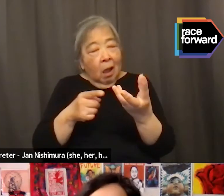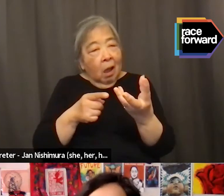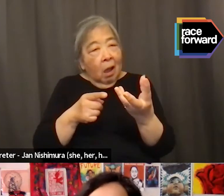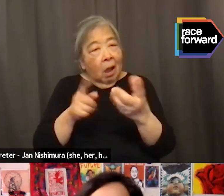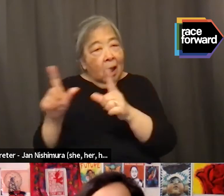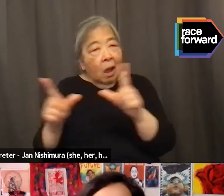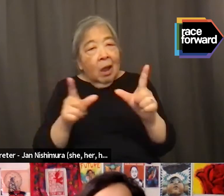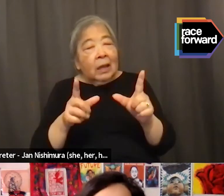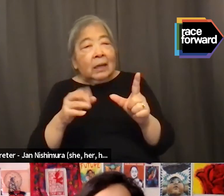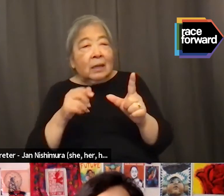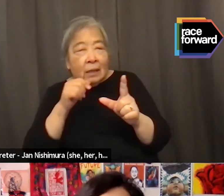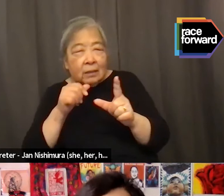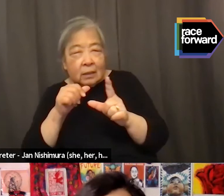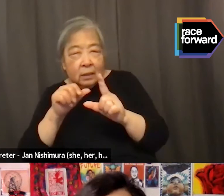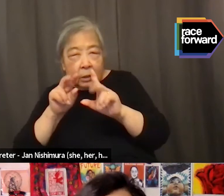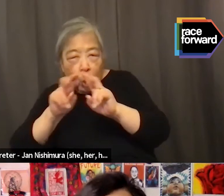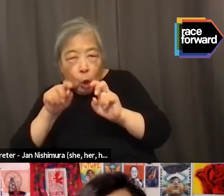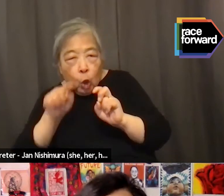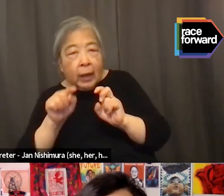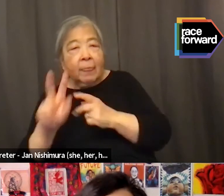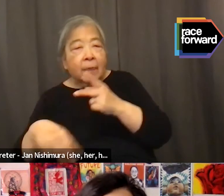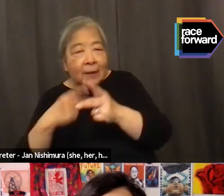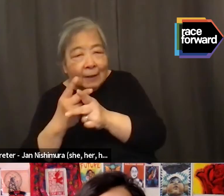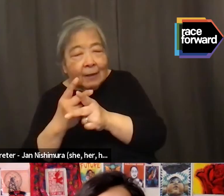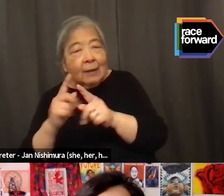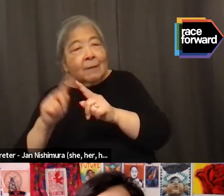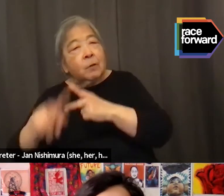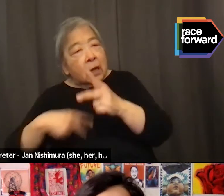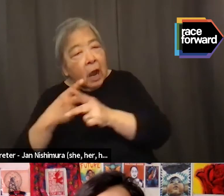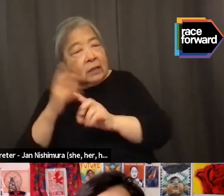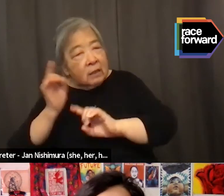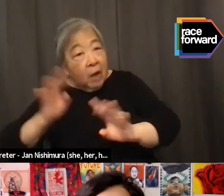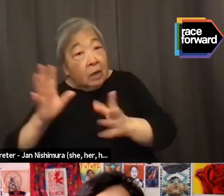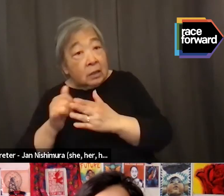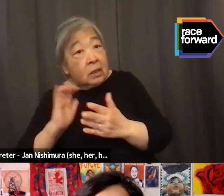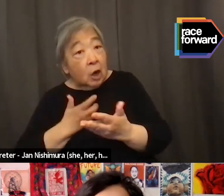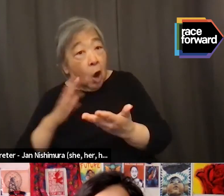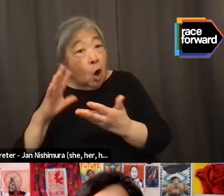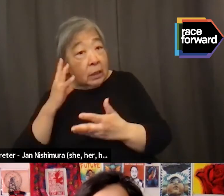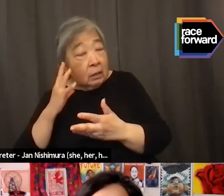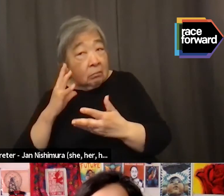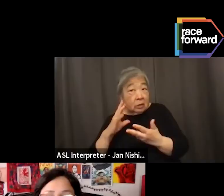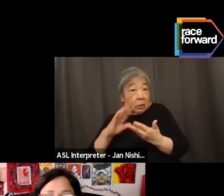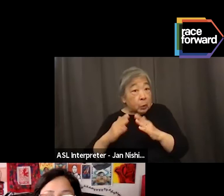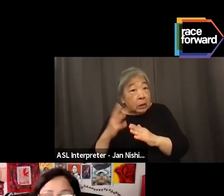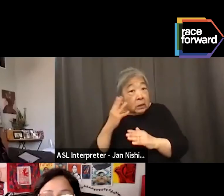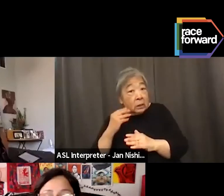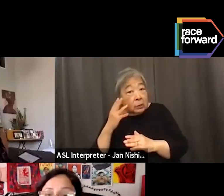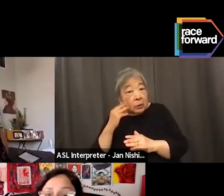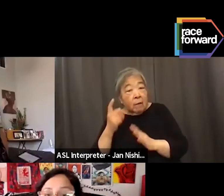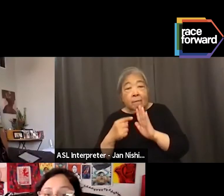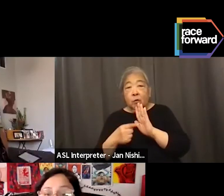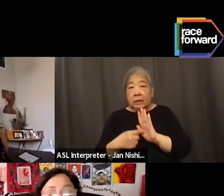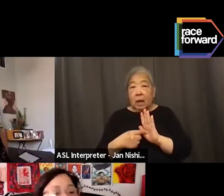of violence and the various types of violence that our communities experience. So for instance, the